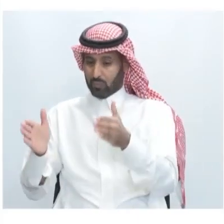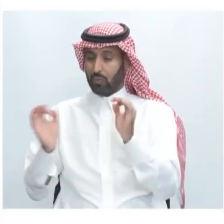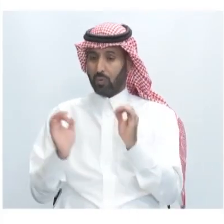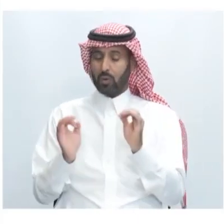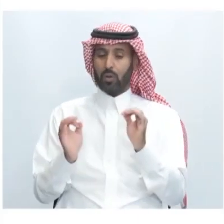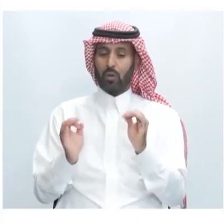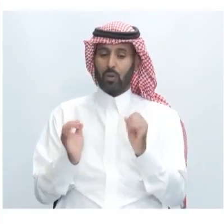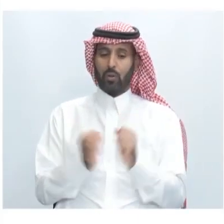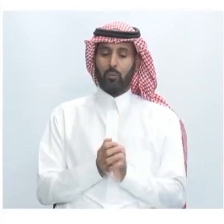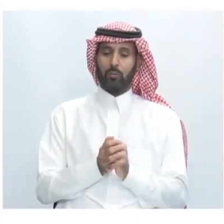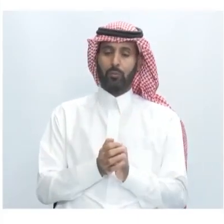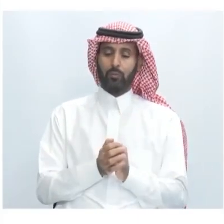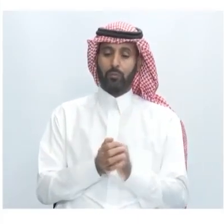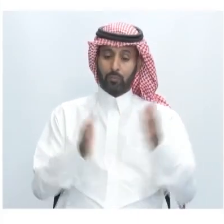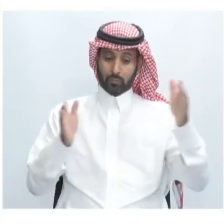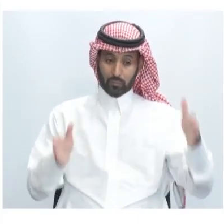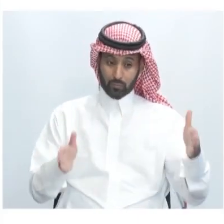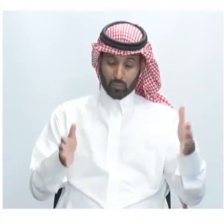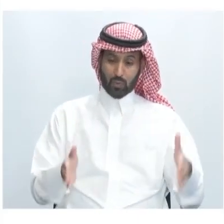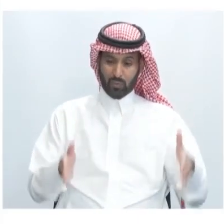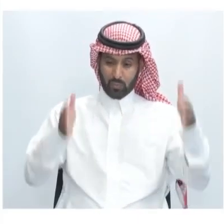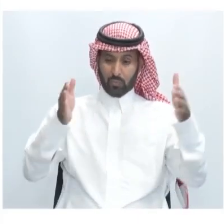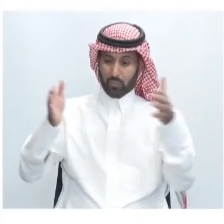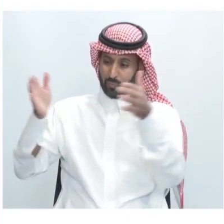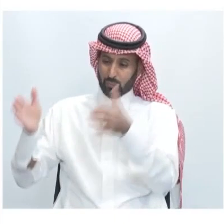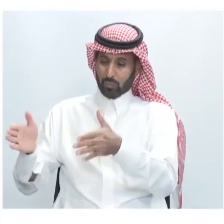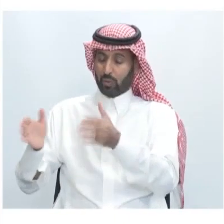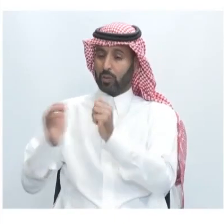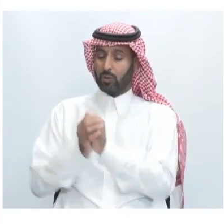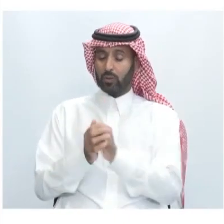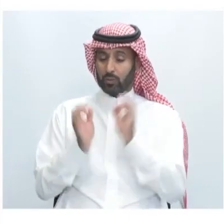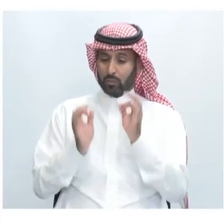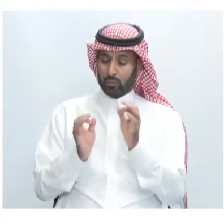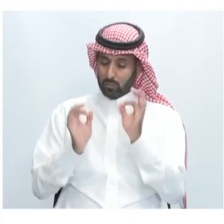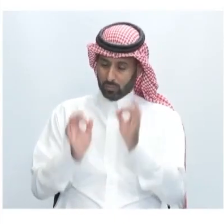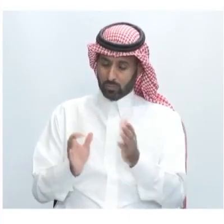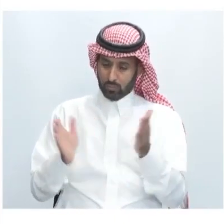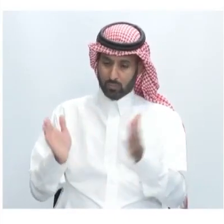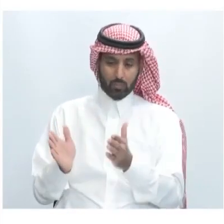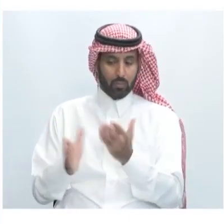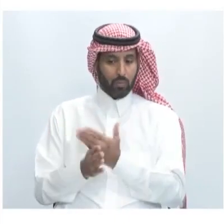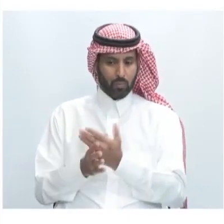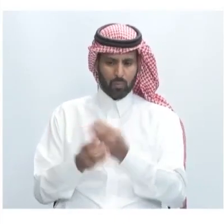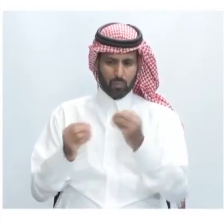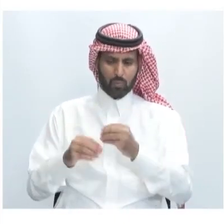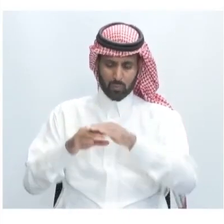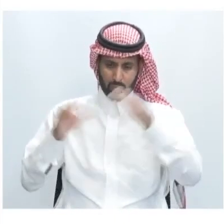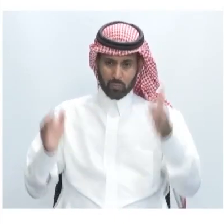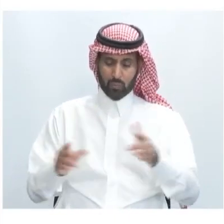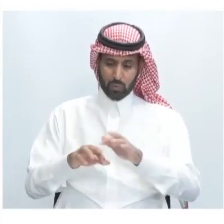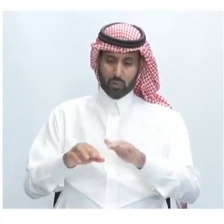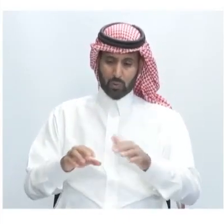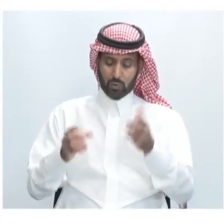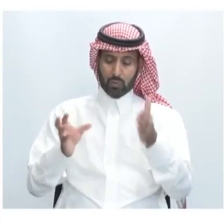fitting here? Yes, you need to offload those crates carefully. They're full of